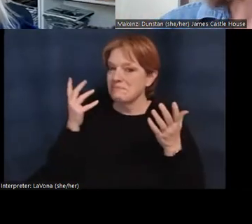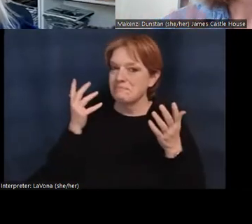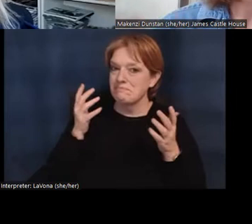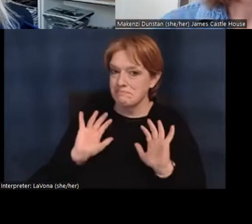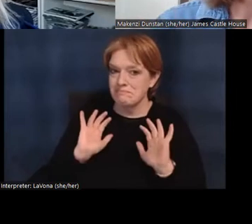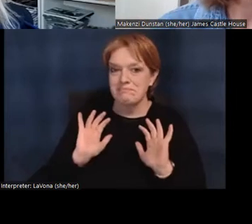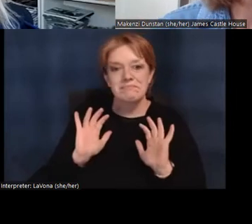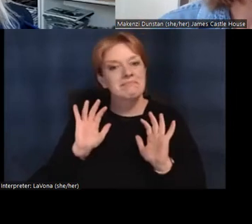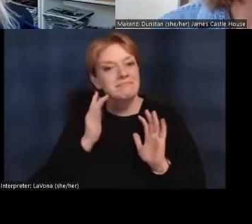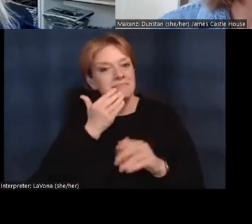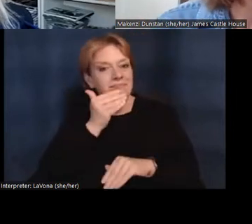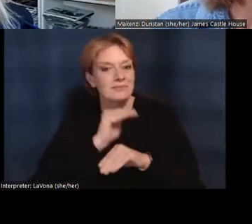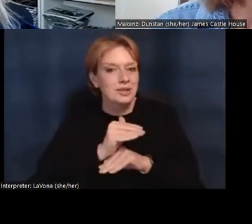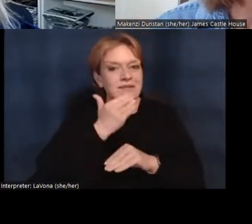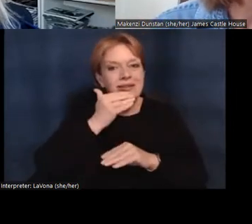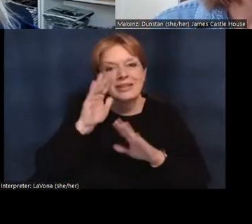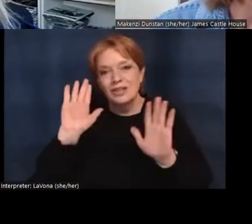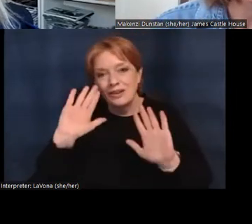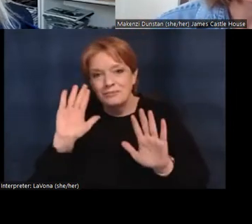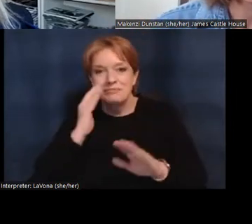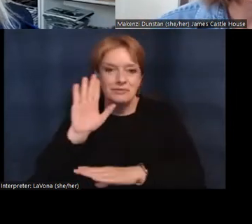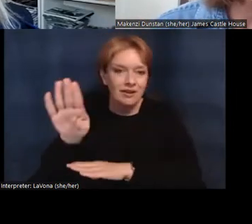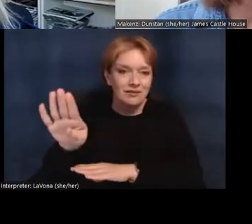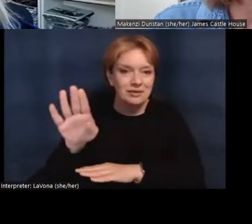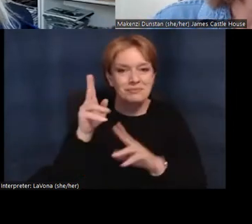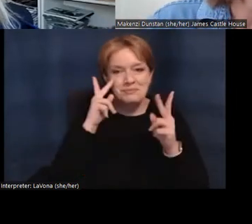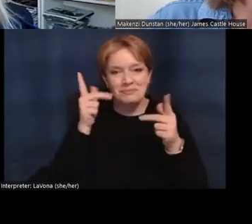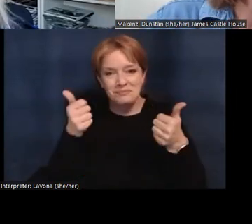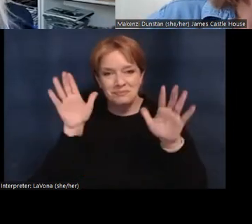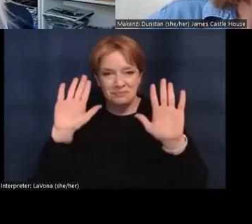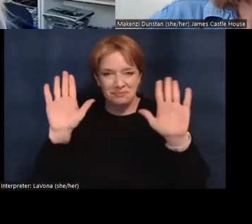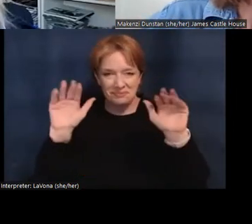good afternoon, good evening, and we'll see all of you soon.